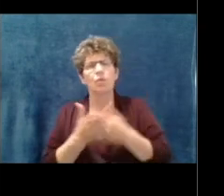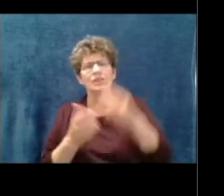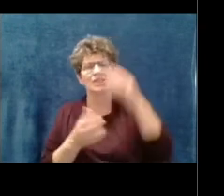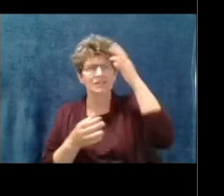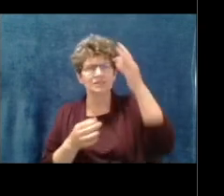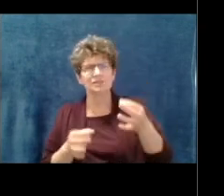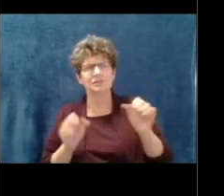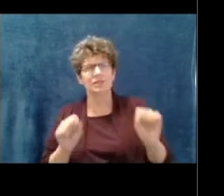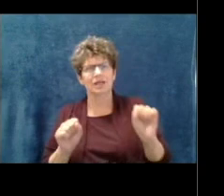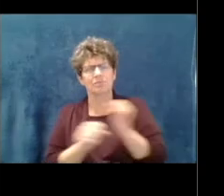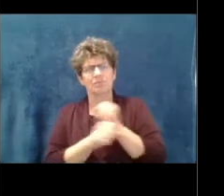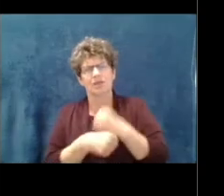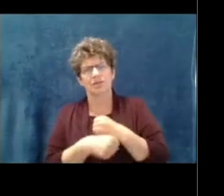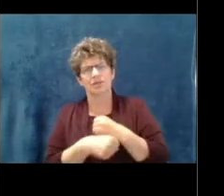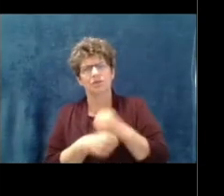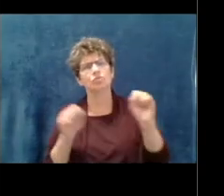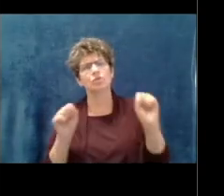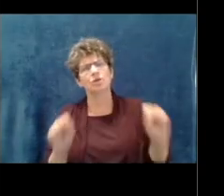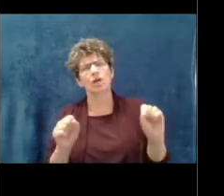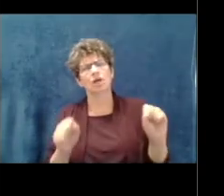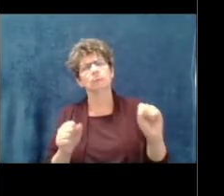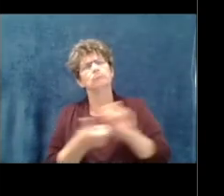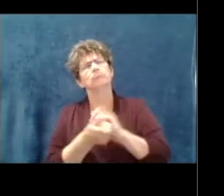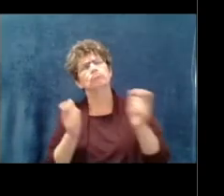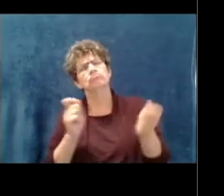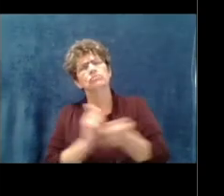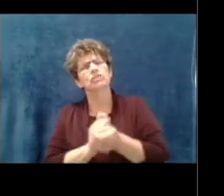now? Think about it.